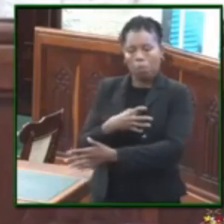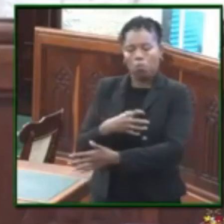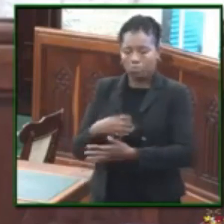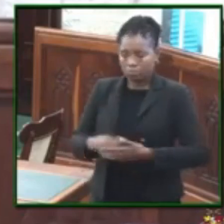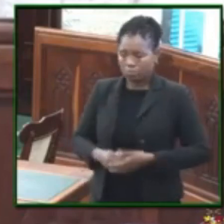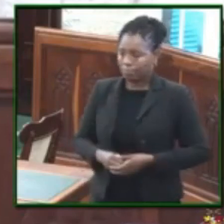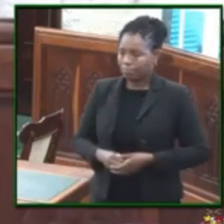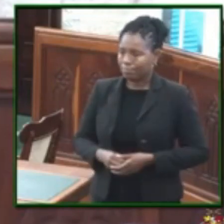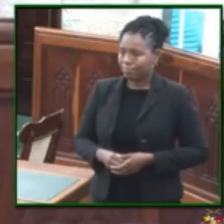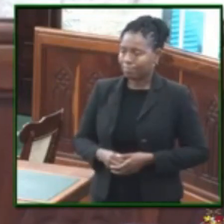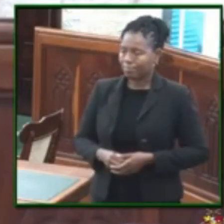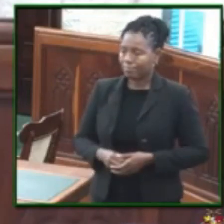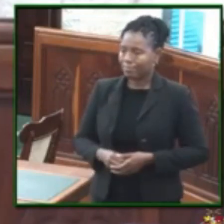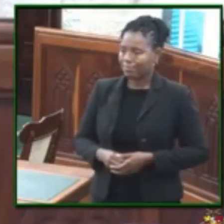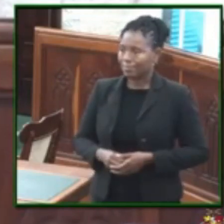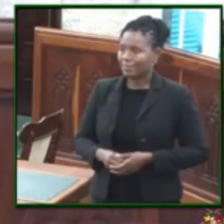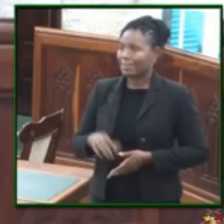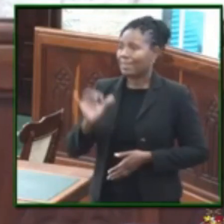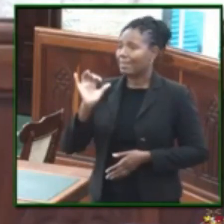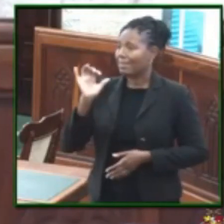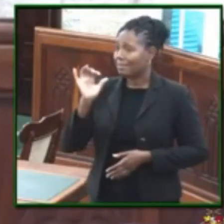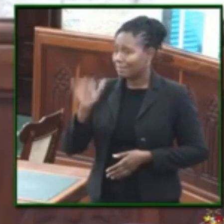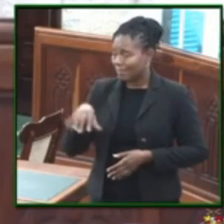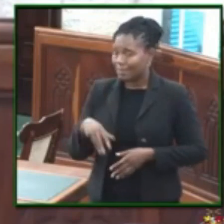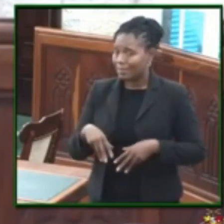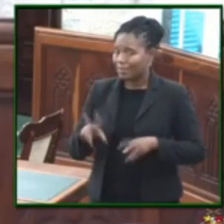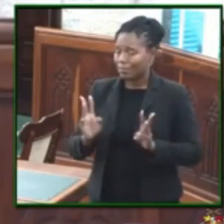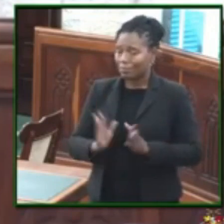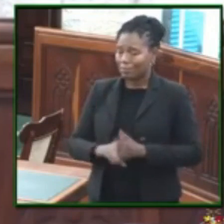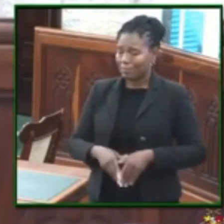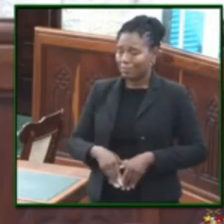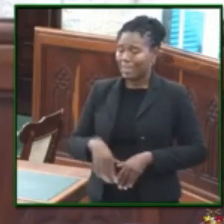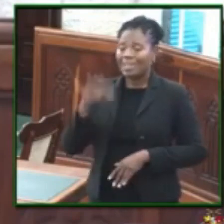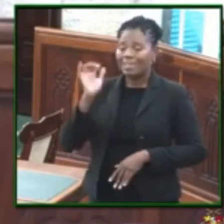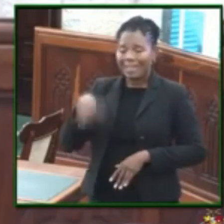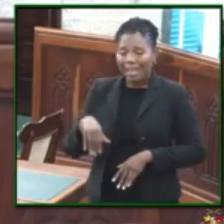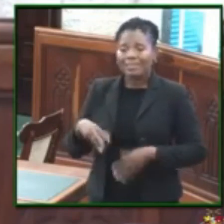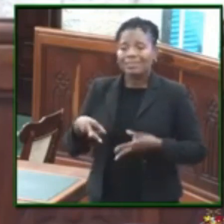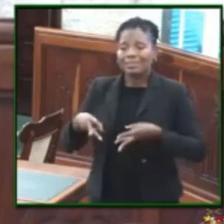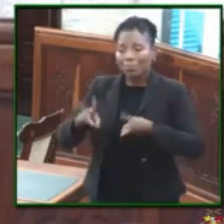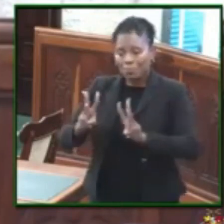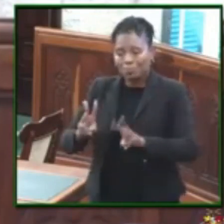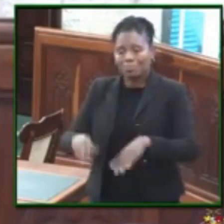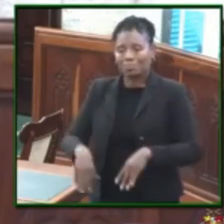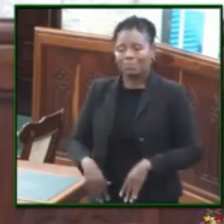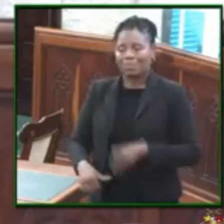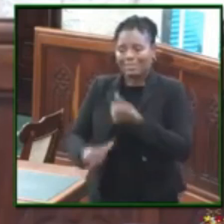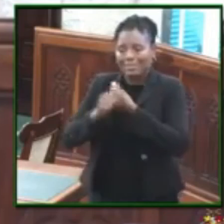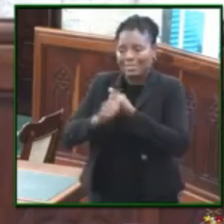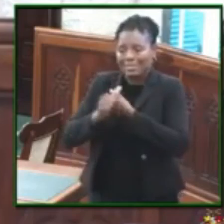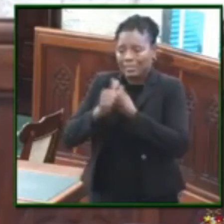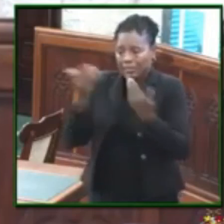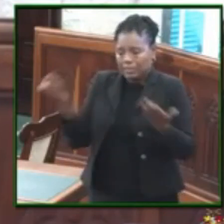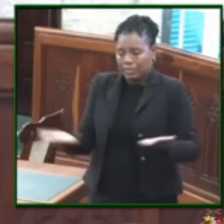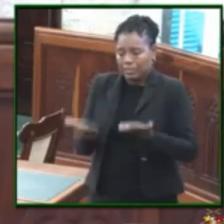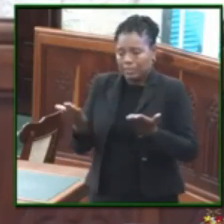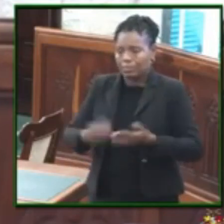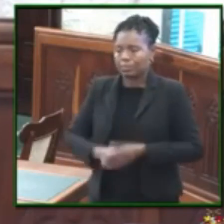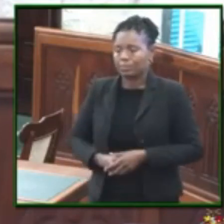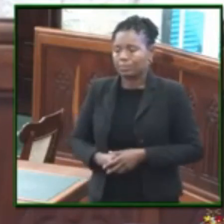And that is the state, not of play, that is the state of danger in this country.